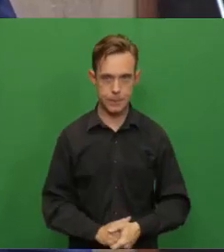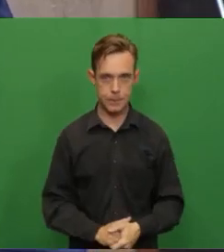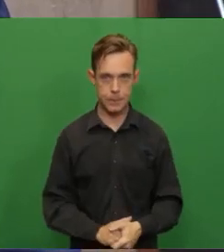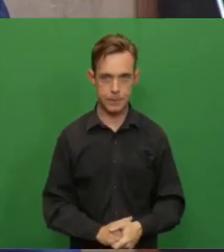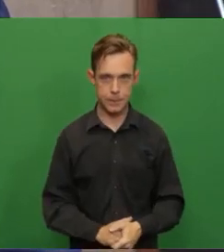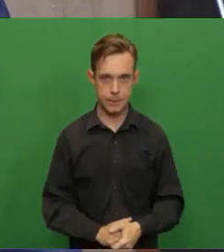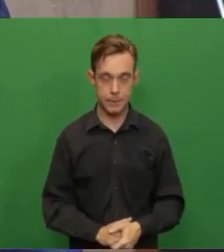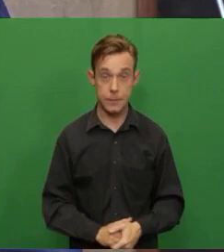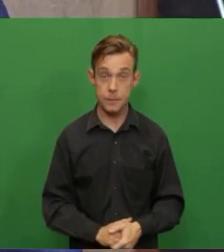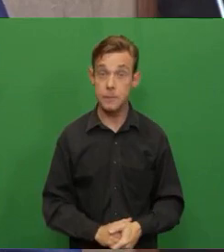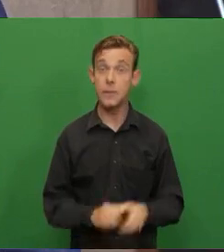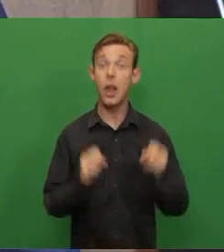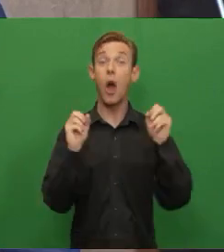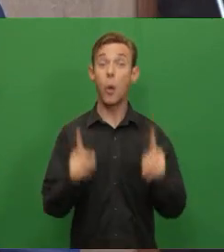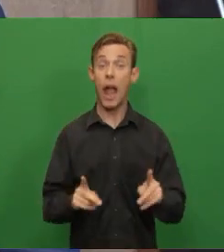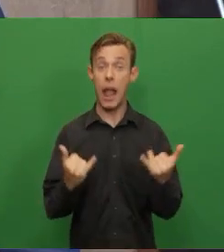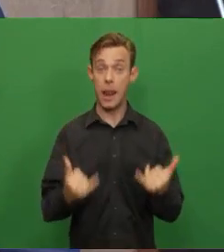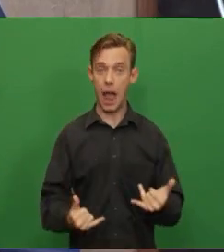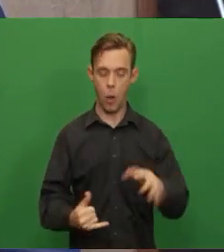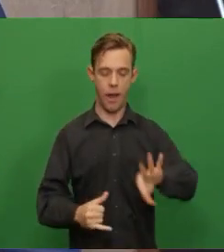Okay, shall we go to the analysts?